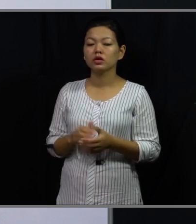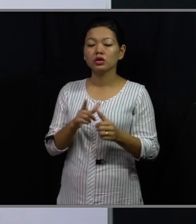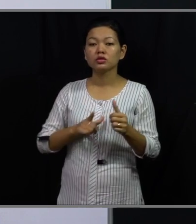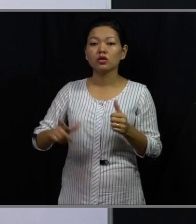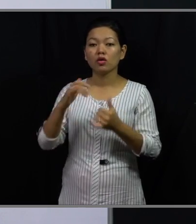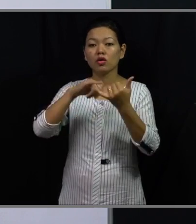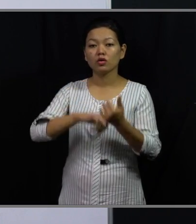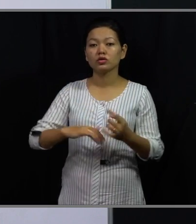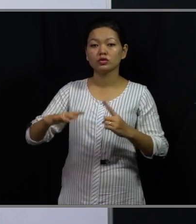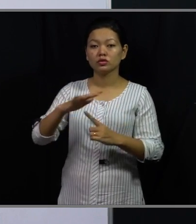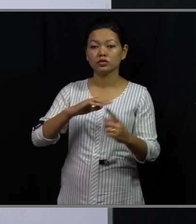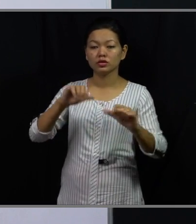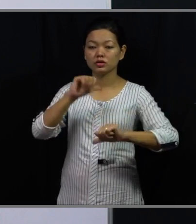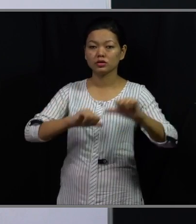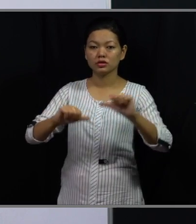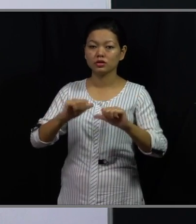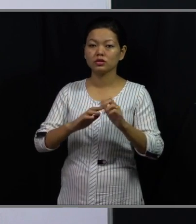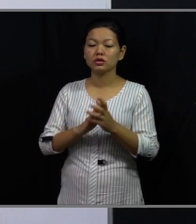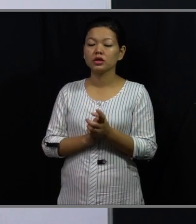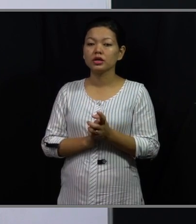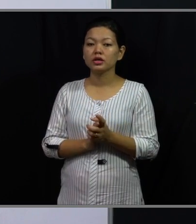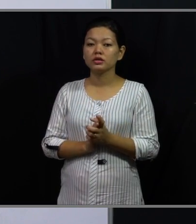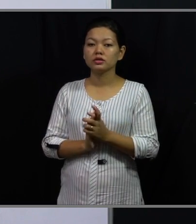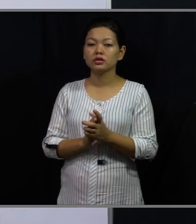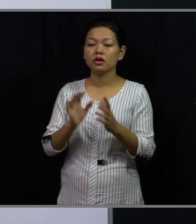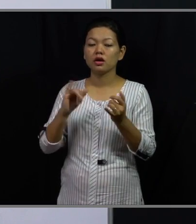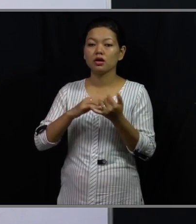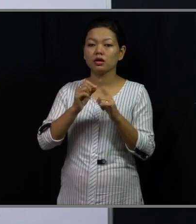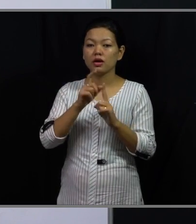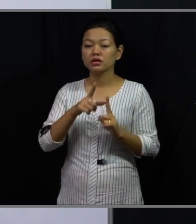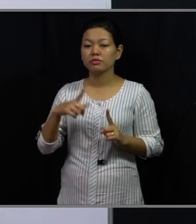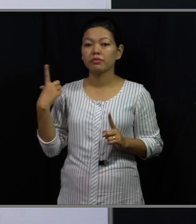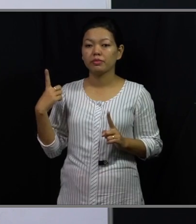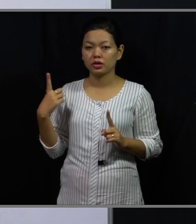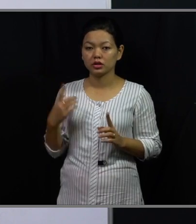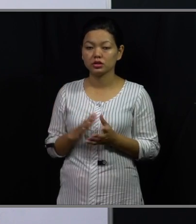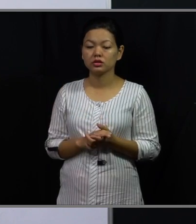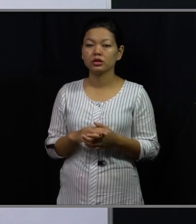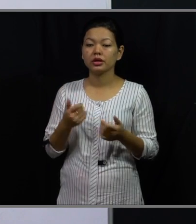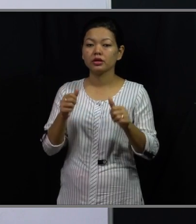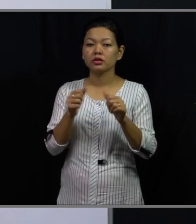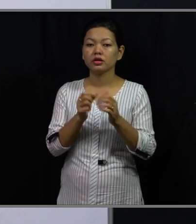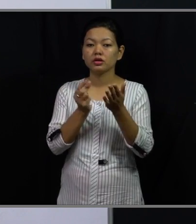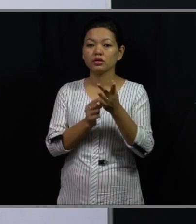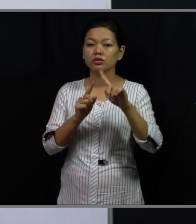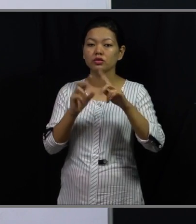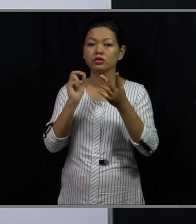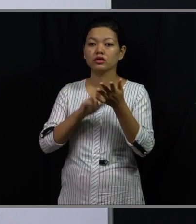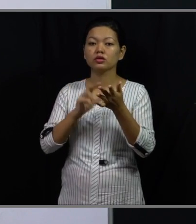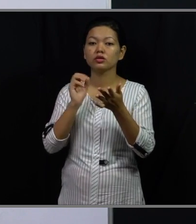also have distinct and autonomous, are distinct and autonomous. They are different from each